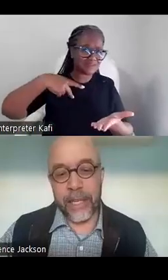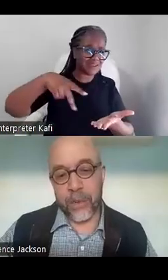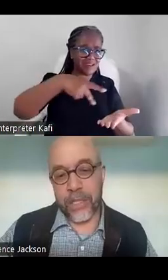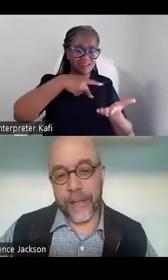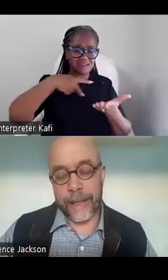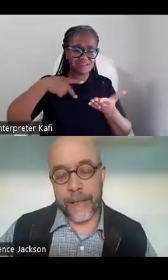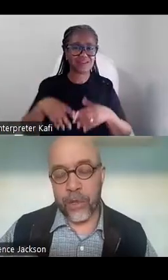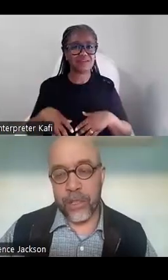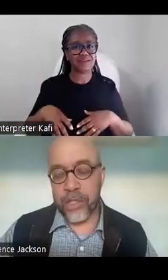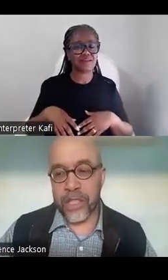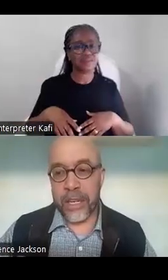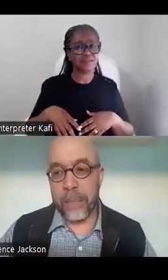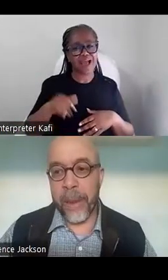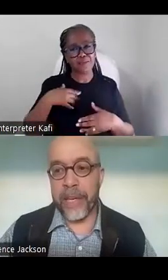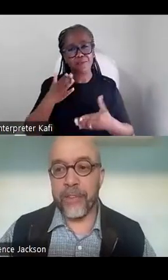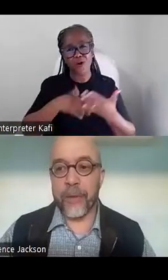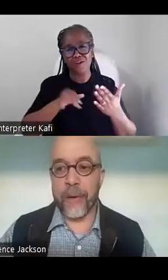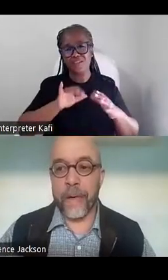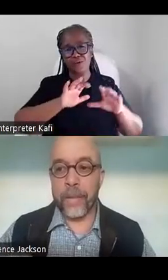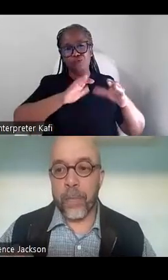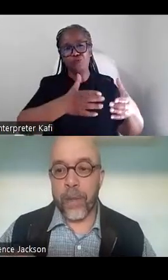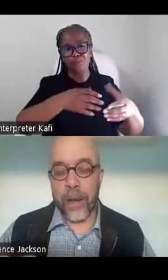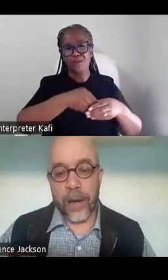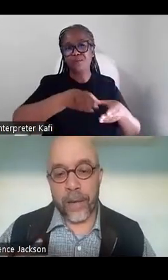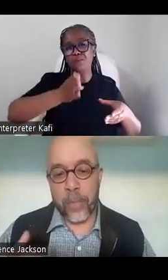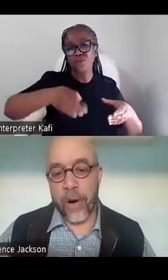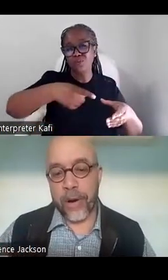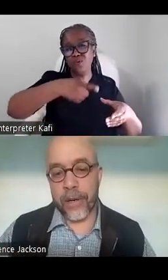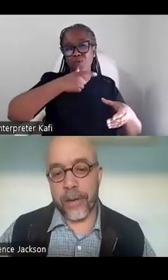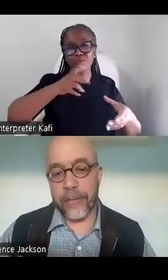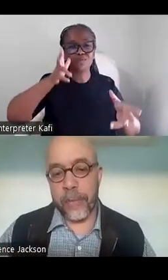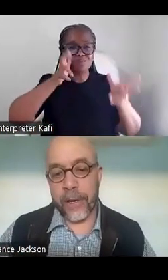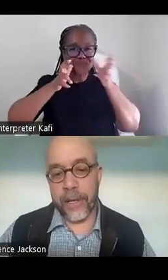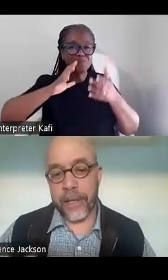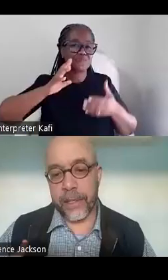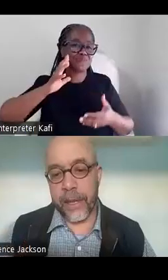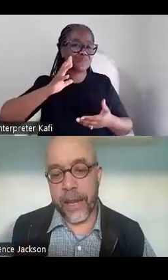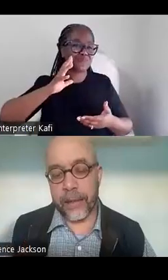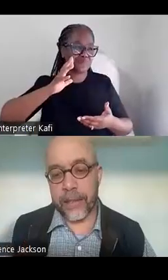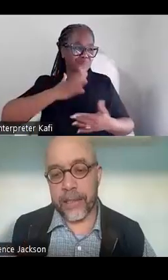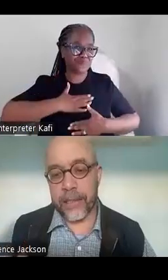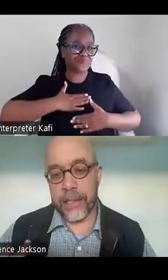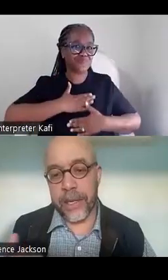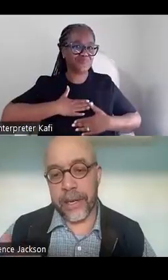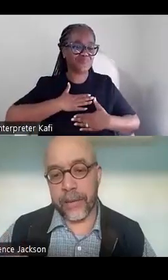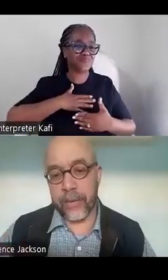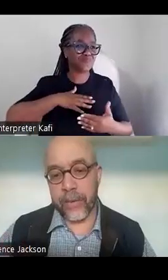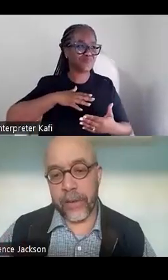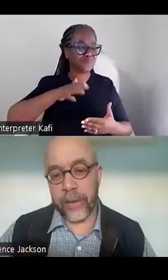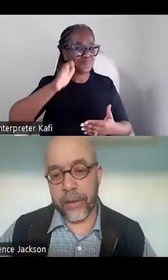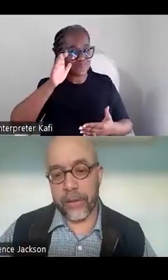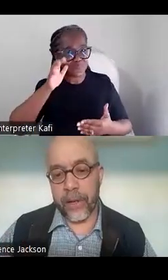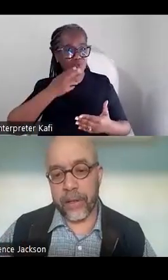to dance was like it was such a major part of my adolescence